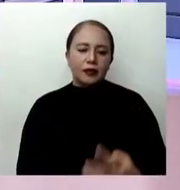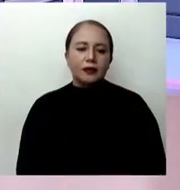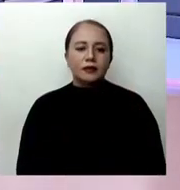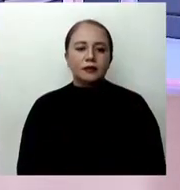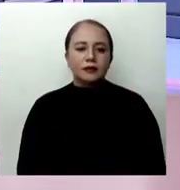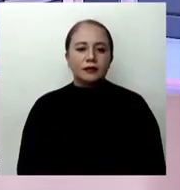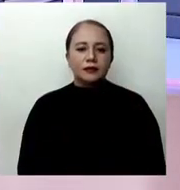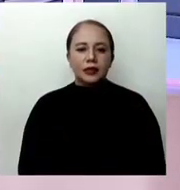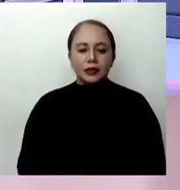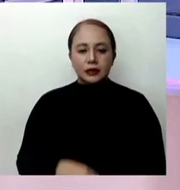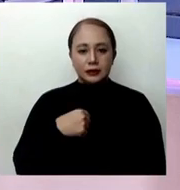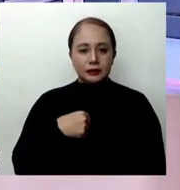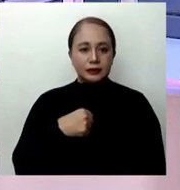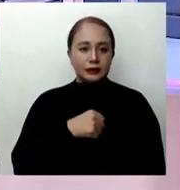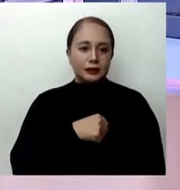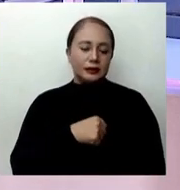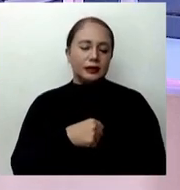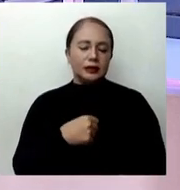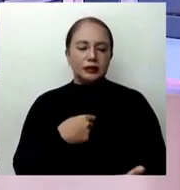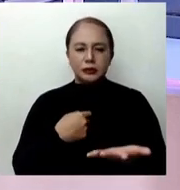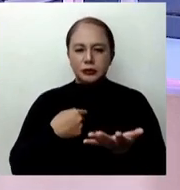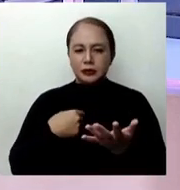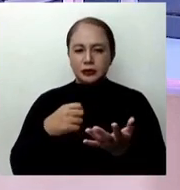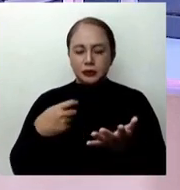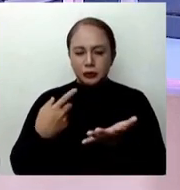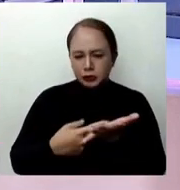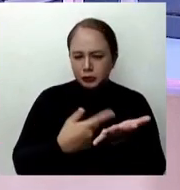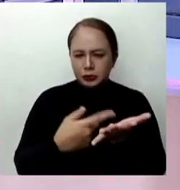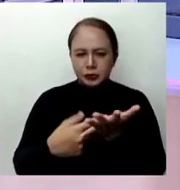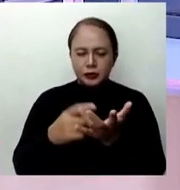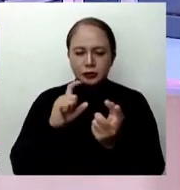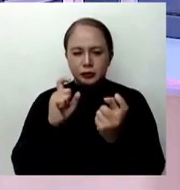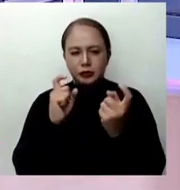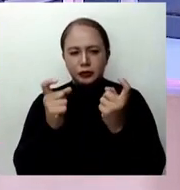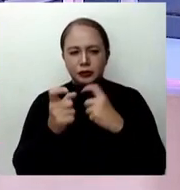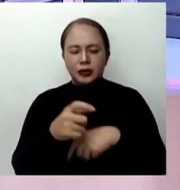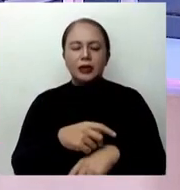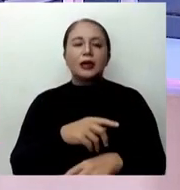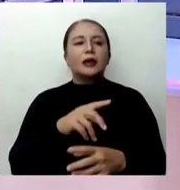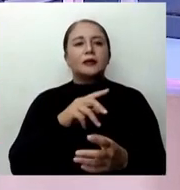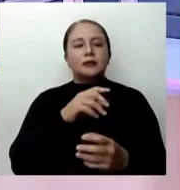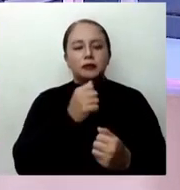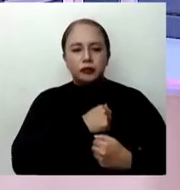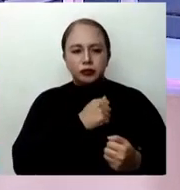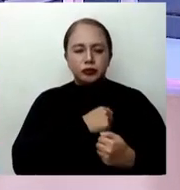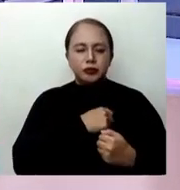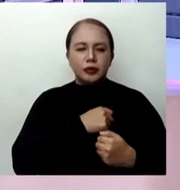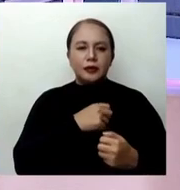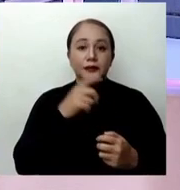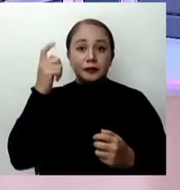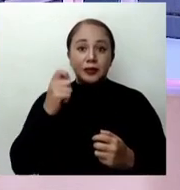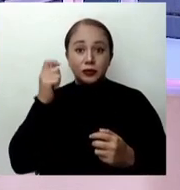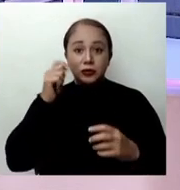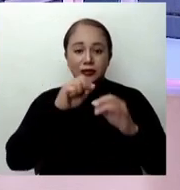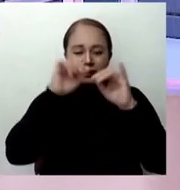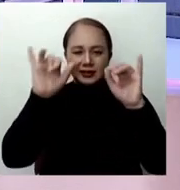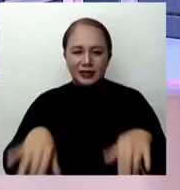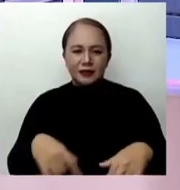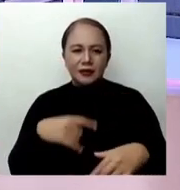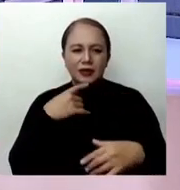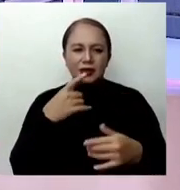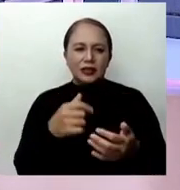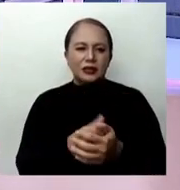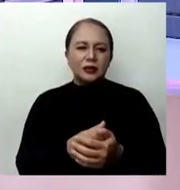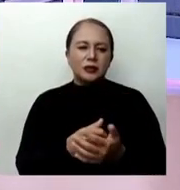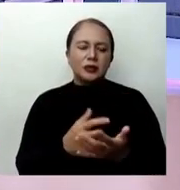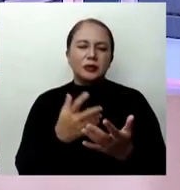Senate begins tackling the proposed reforms on the military pension system, which fiscal managers describe as a huge drain